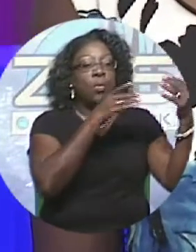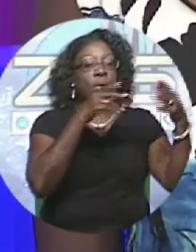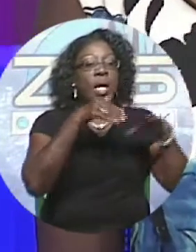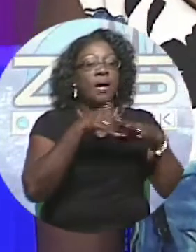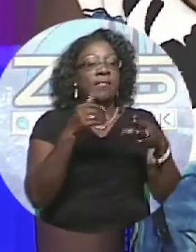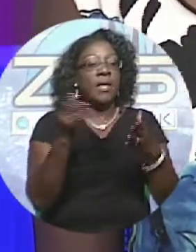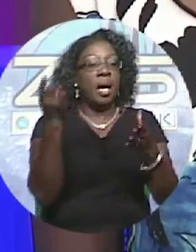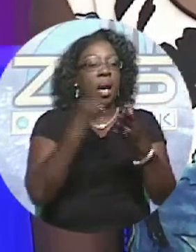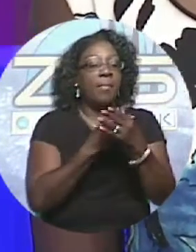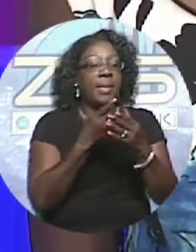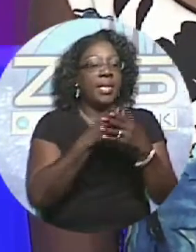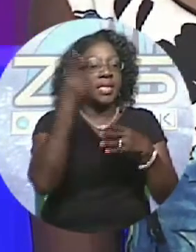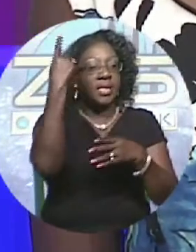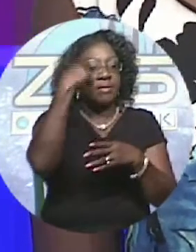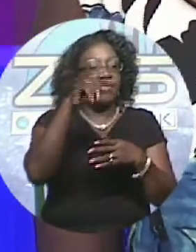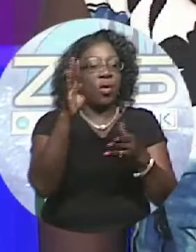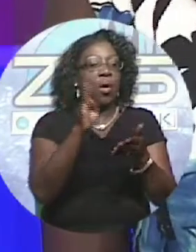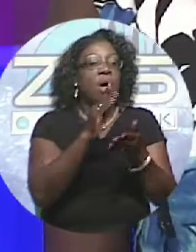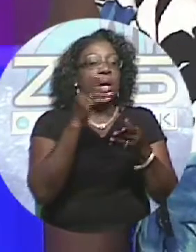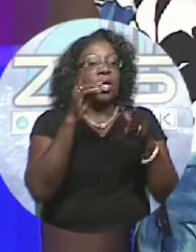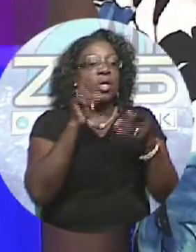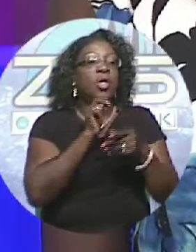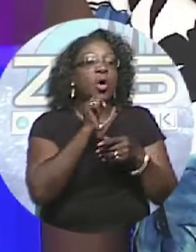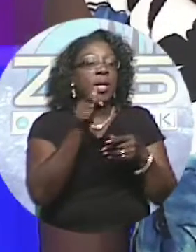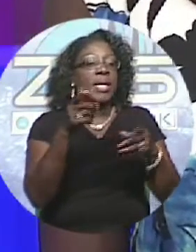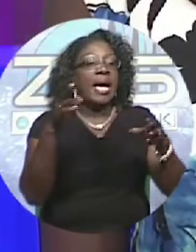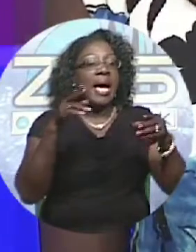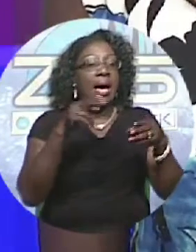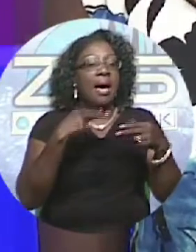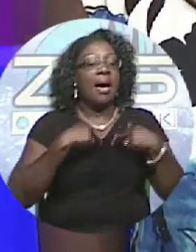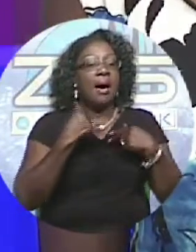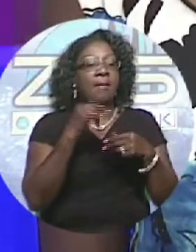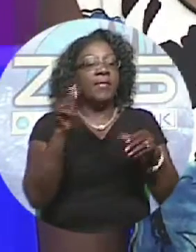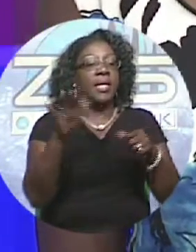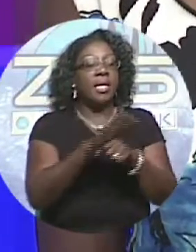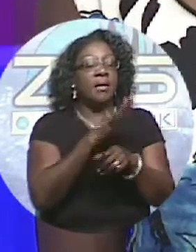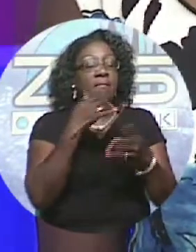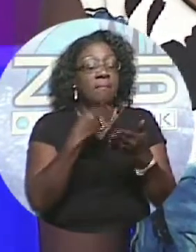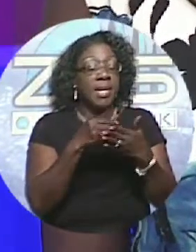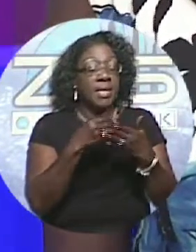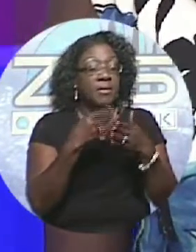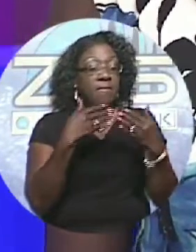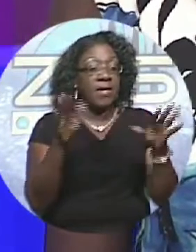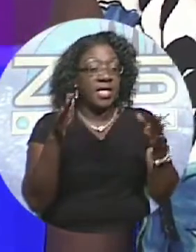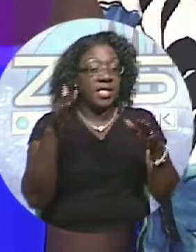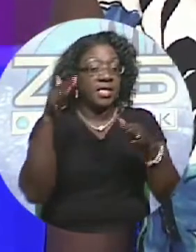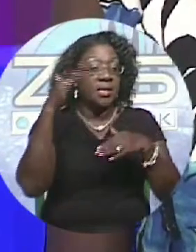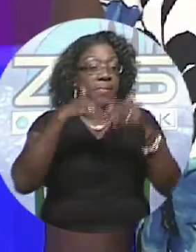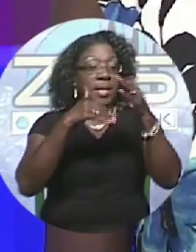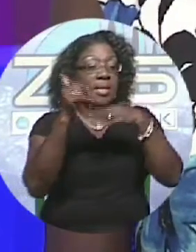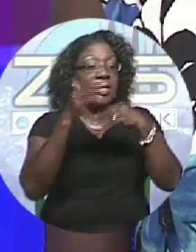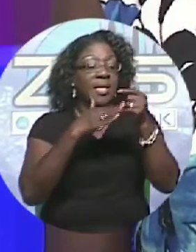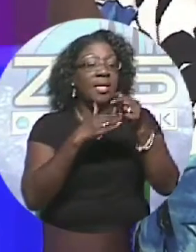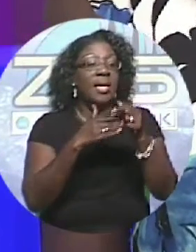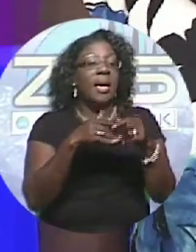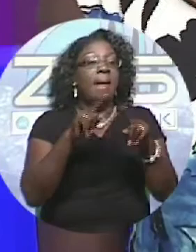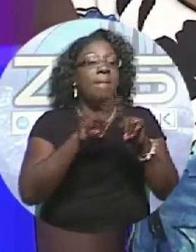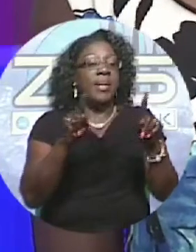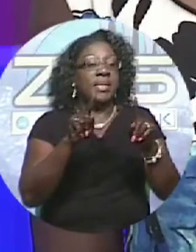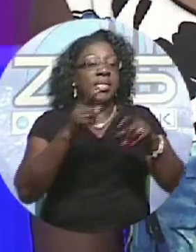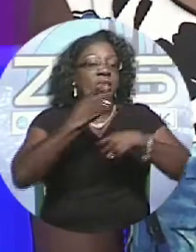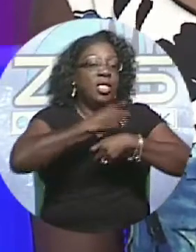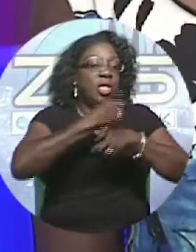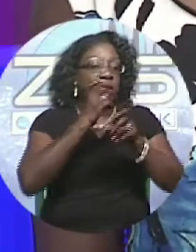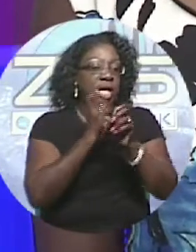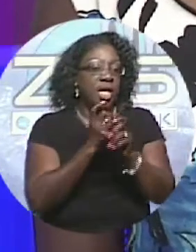application of bankruptcy approved by the local Supreme Court today after filing for Chapter 11 in Delaware last week, in an interesting turn of